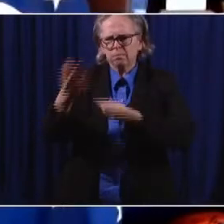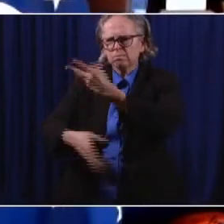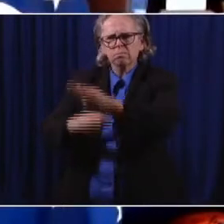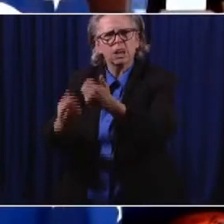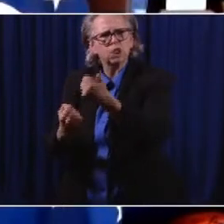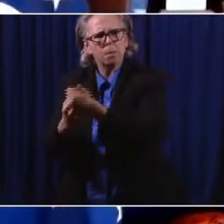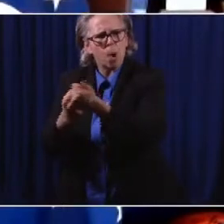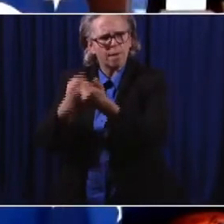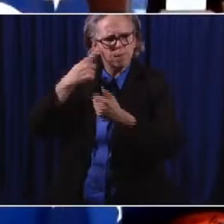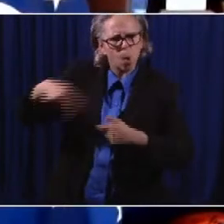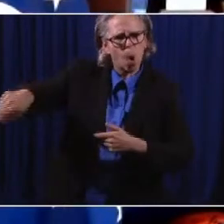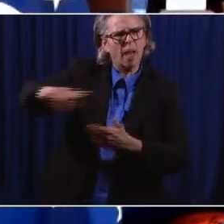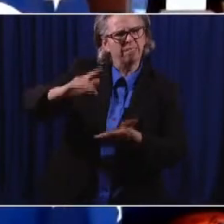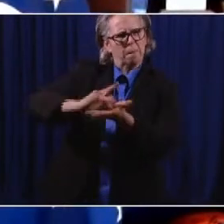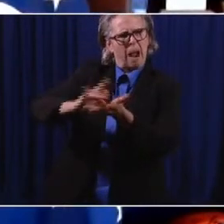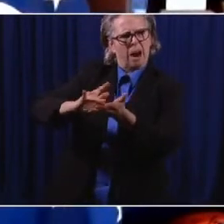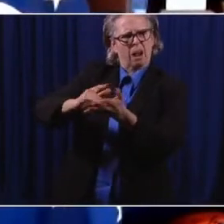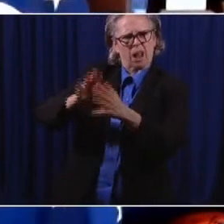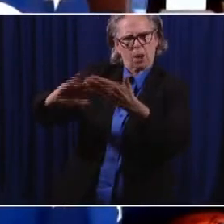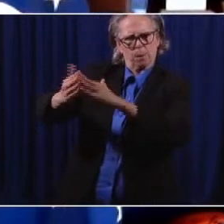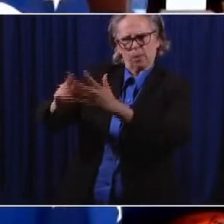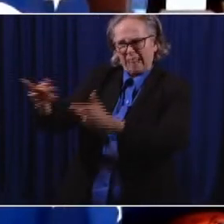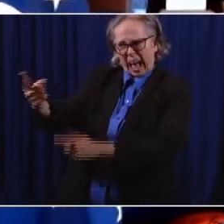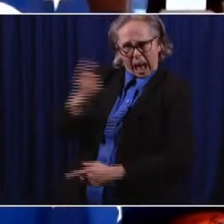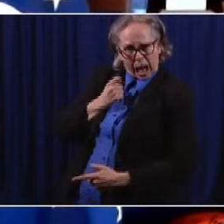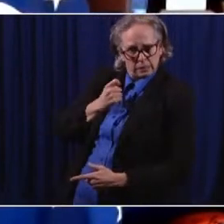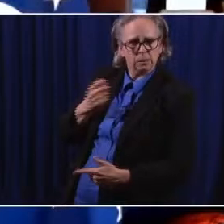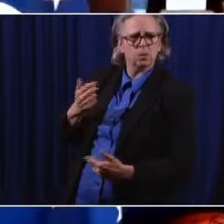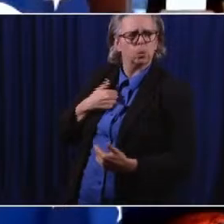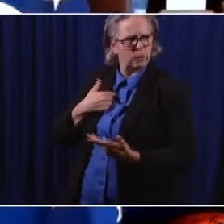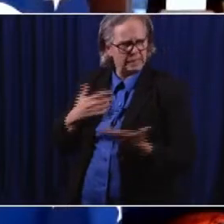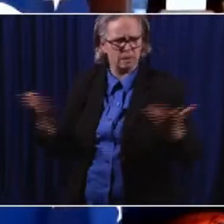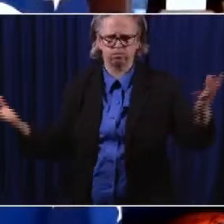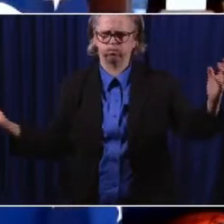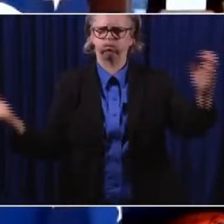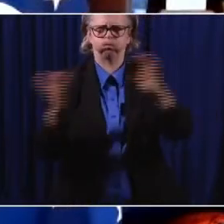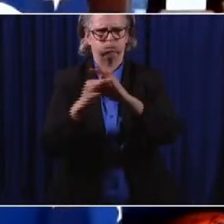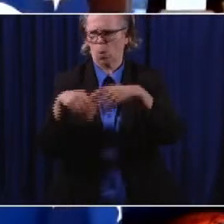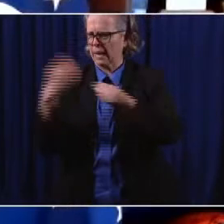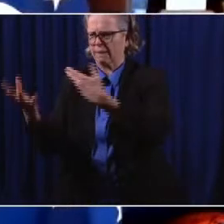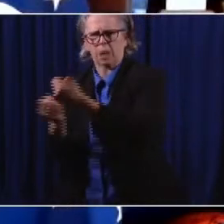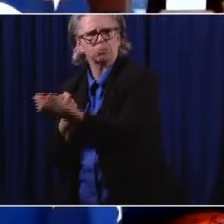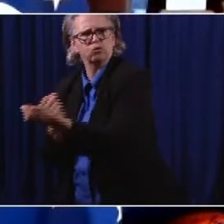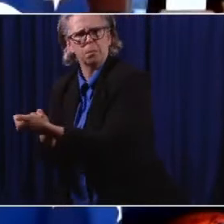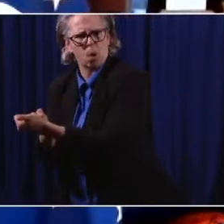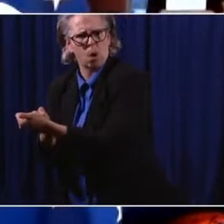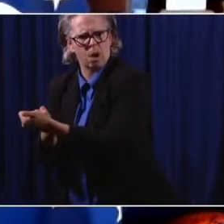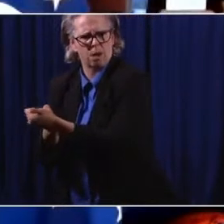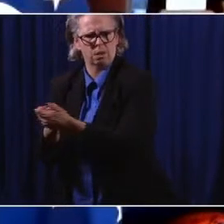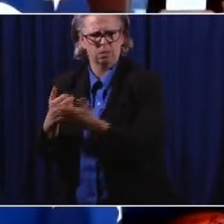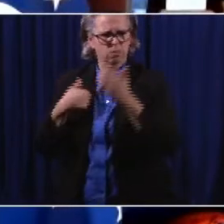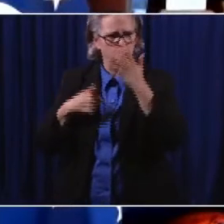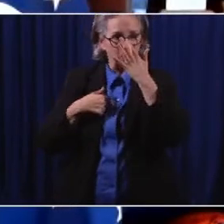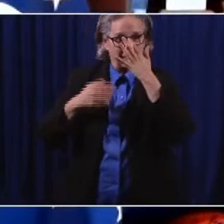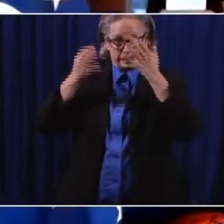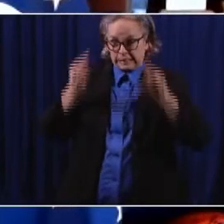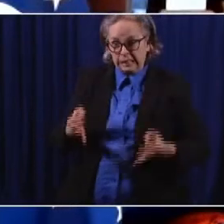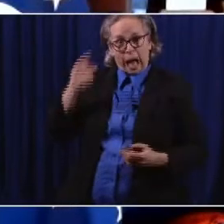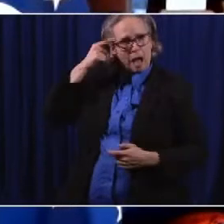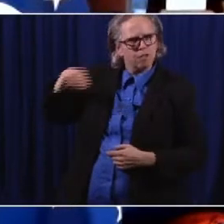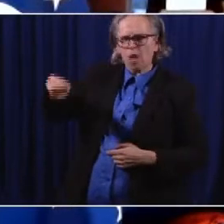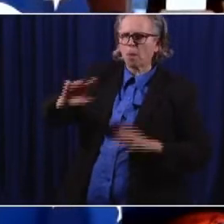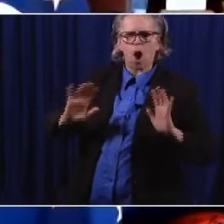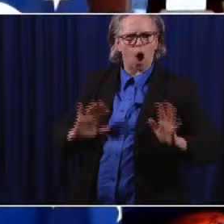can to help them do what they think is best. So we've been taking our cues from the medical leaders, and we have great